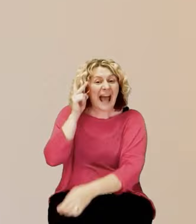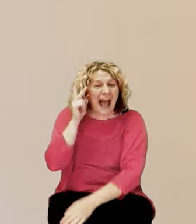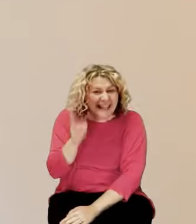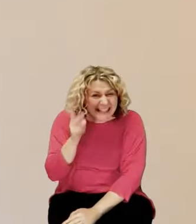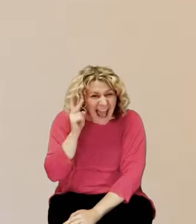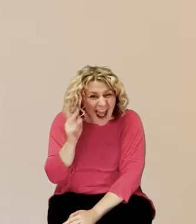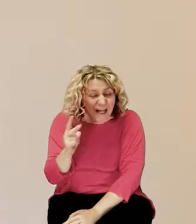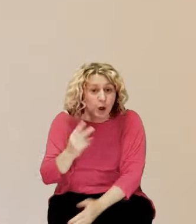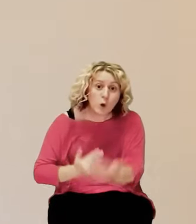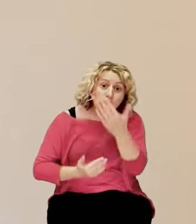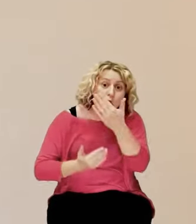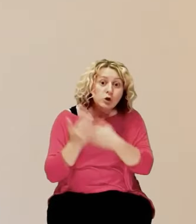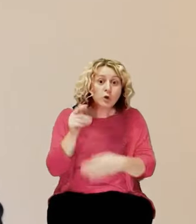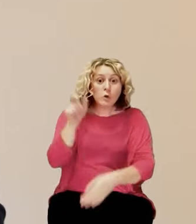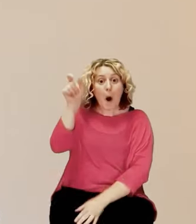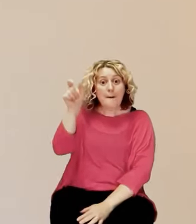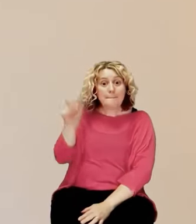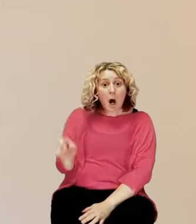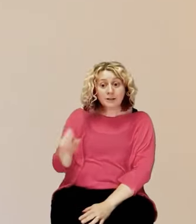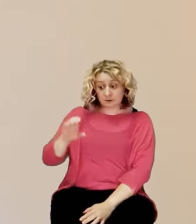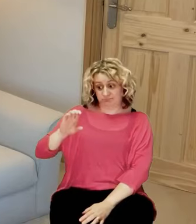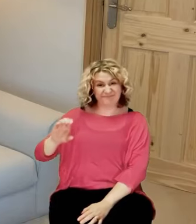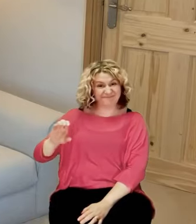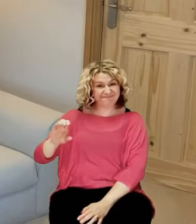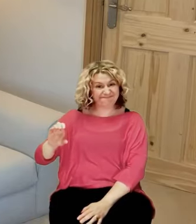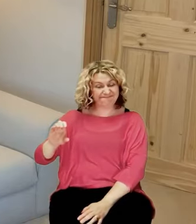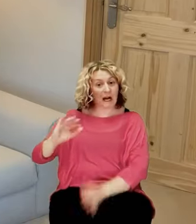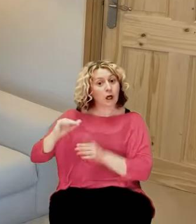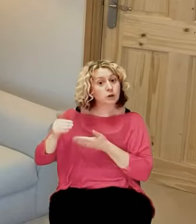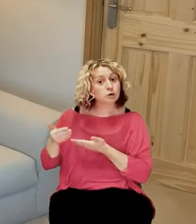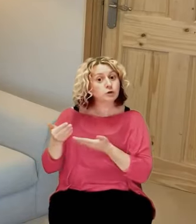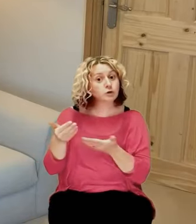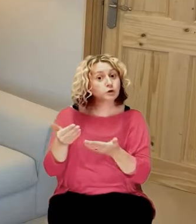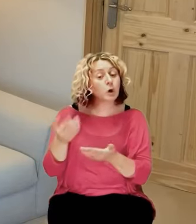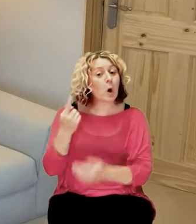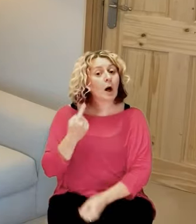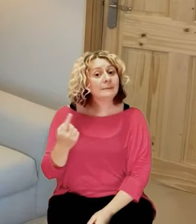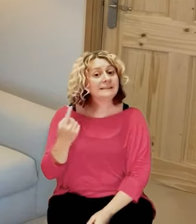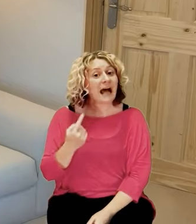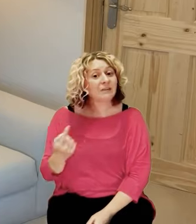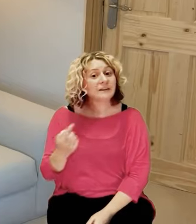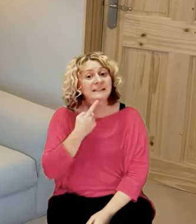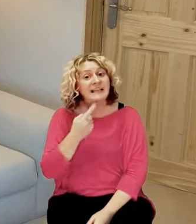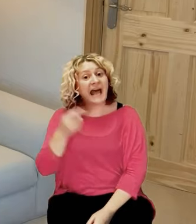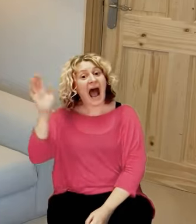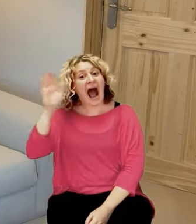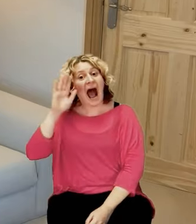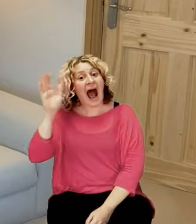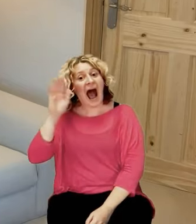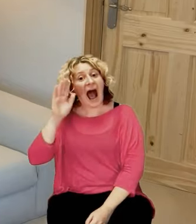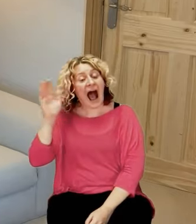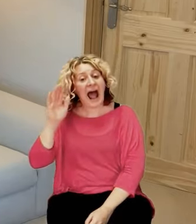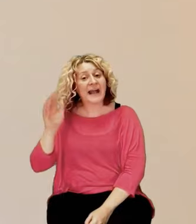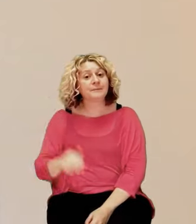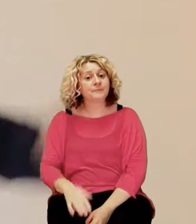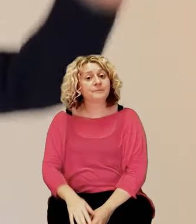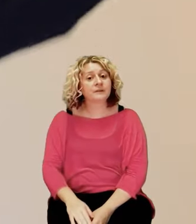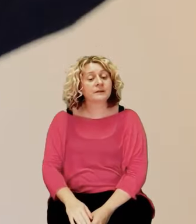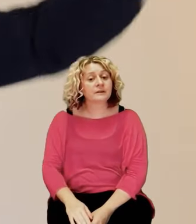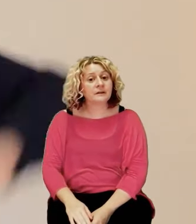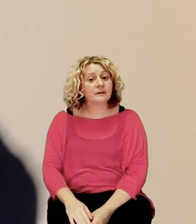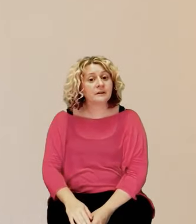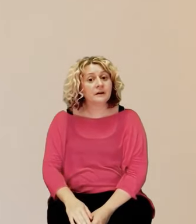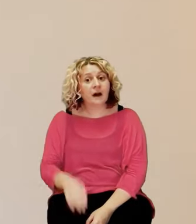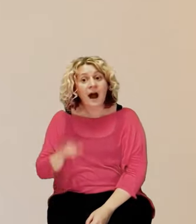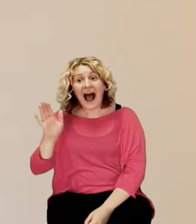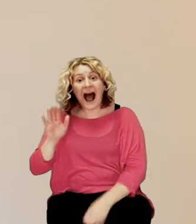week, a boy comes to the call, and it was different this time. He says, hiya. Two or three lads. They said,